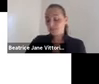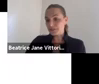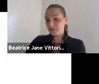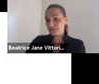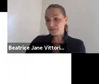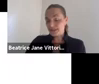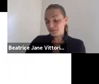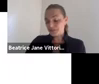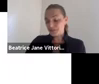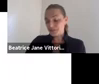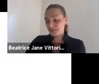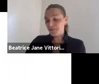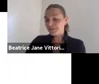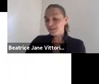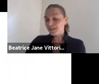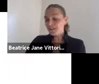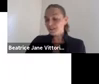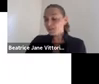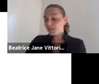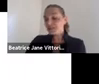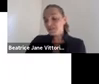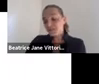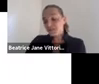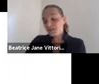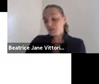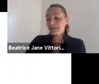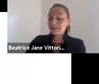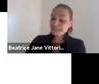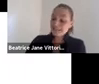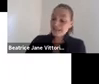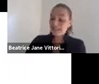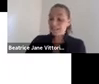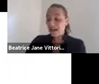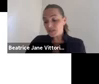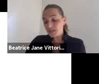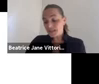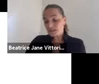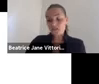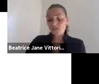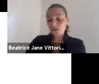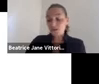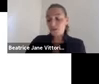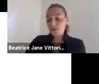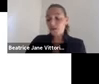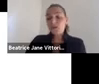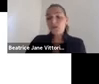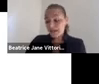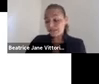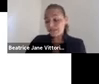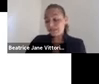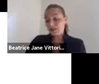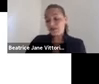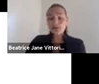see from one of the pictures that I have on the screen now. There was a division between the inside and the outside of the school,